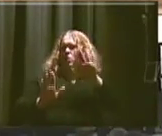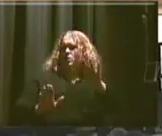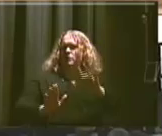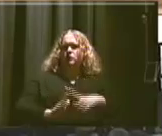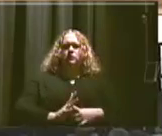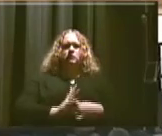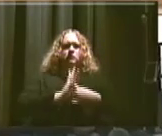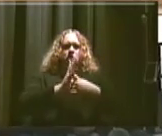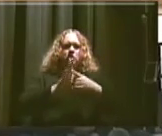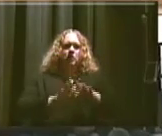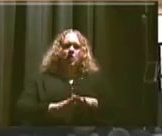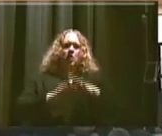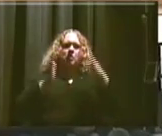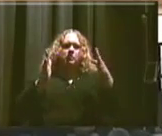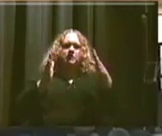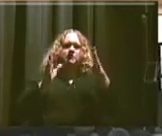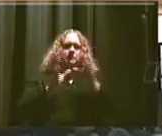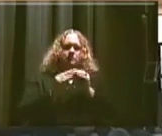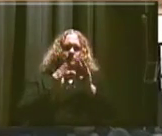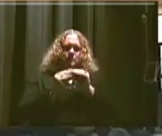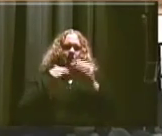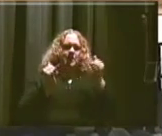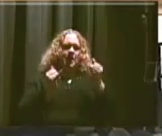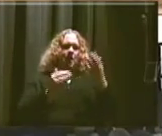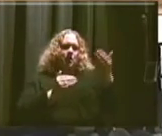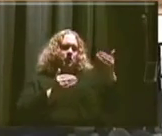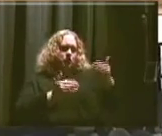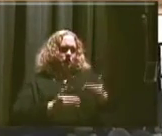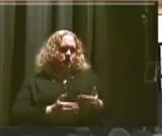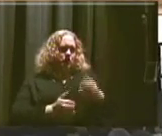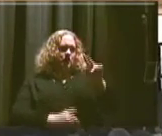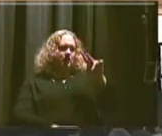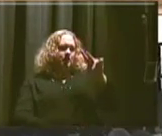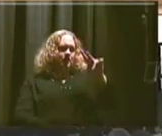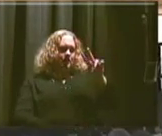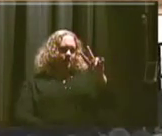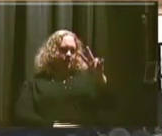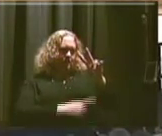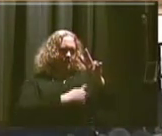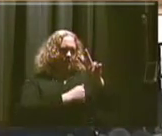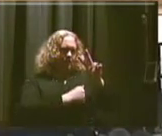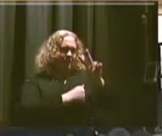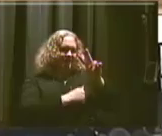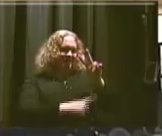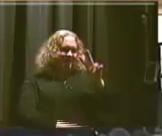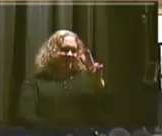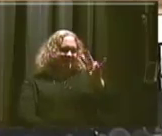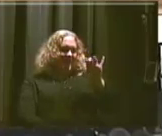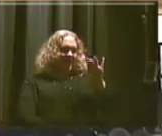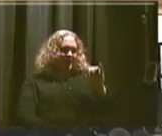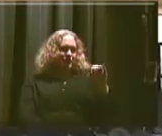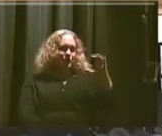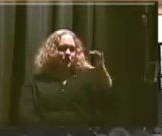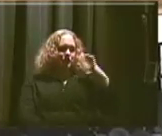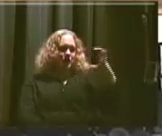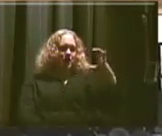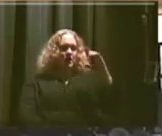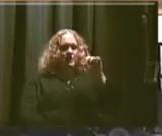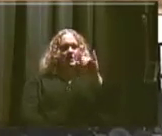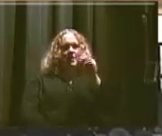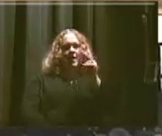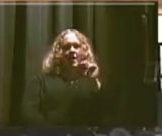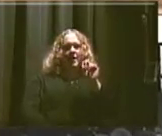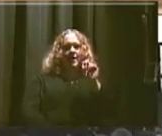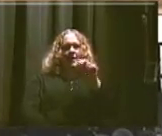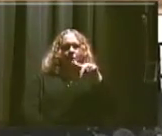pleasure to introduce Vice Chair Diane Porter, who is also the board member from District 1, and let her take over